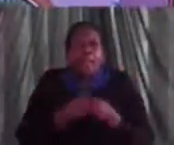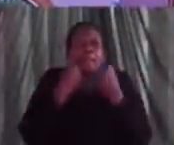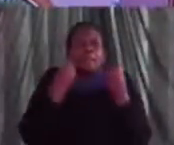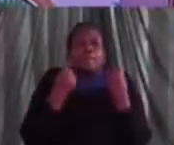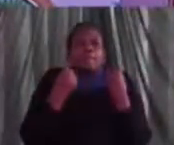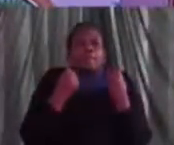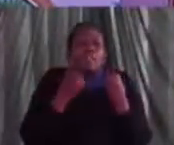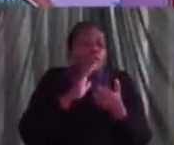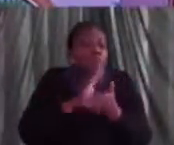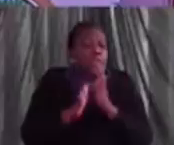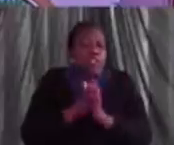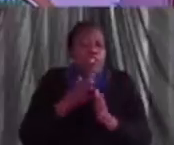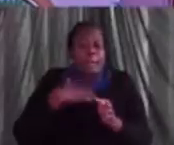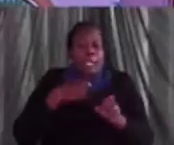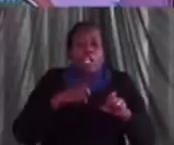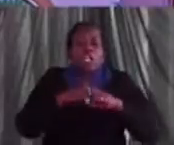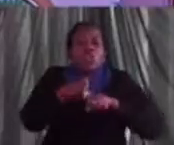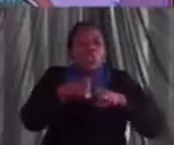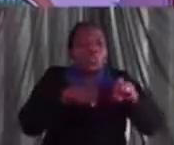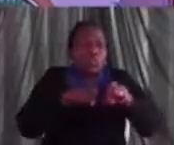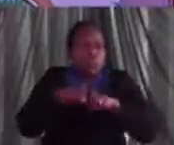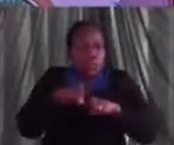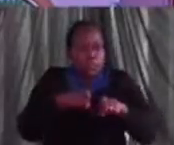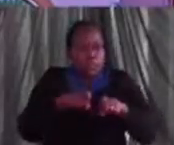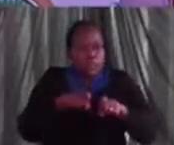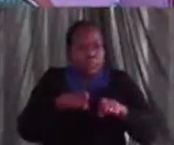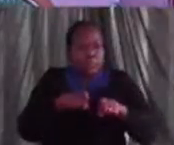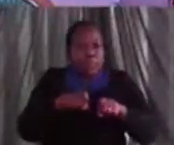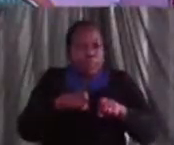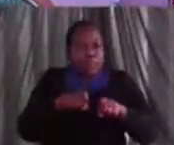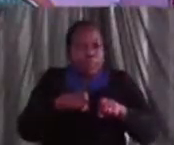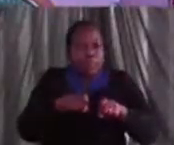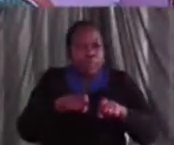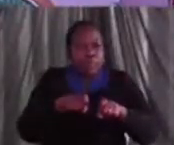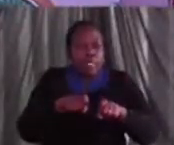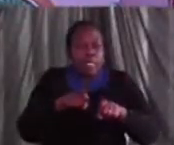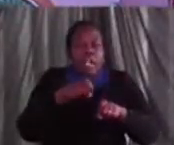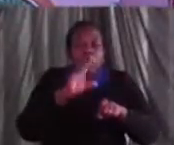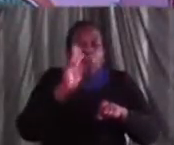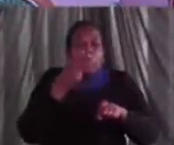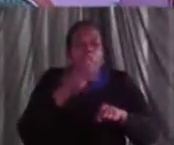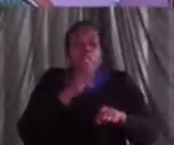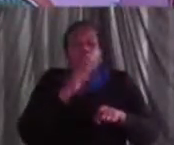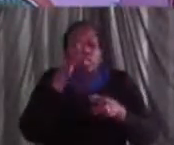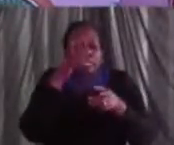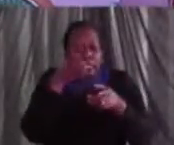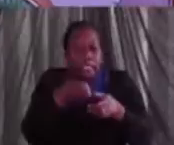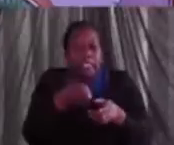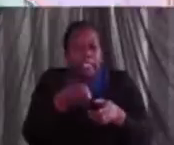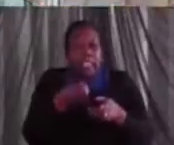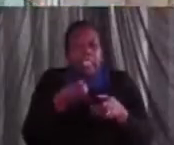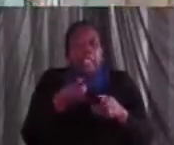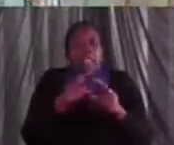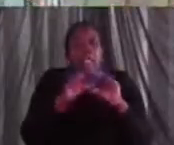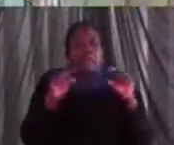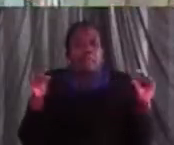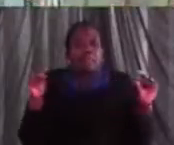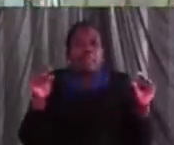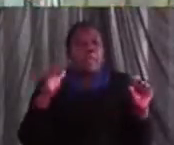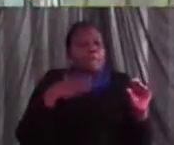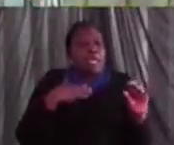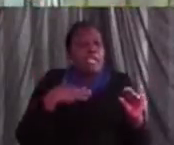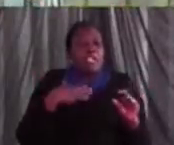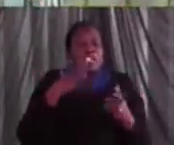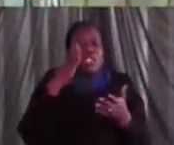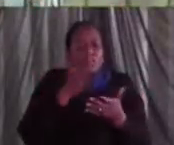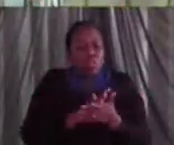our control, and we are not in that line. That is what I meant. I was a bit concerned, Judge, because